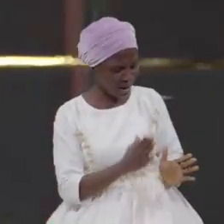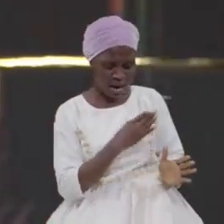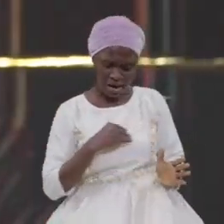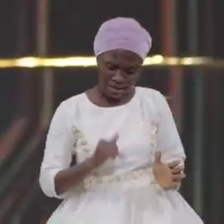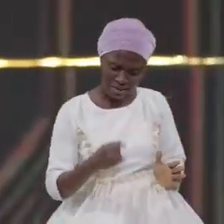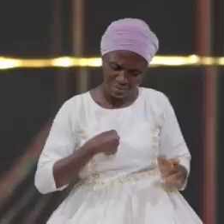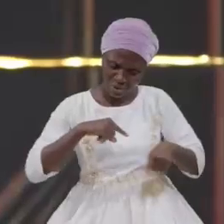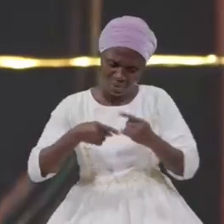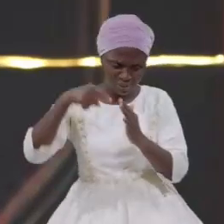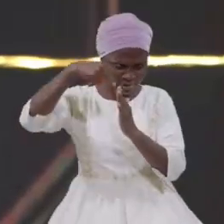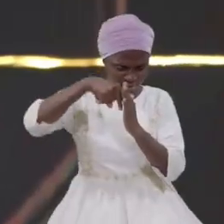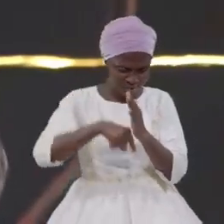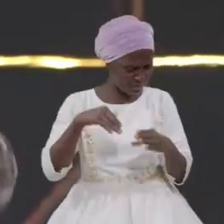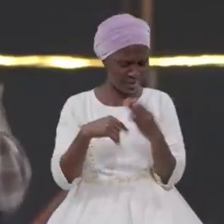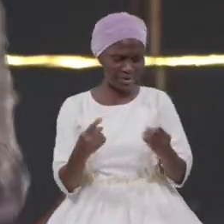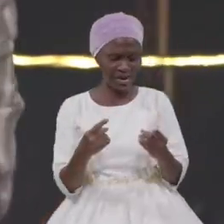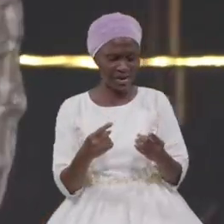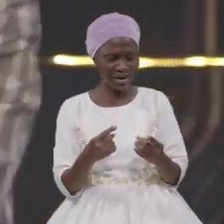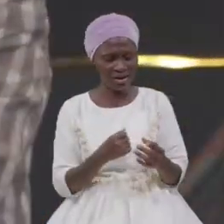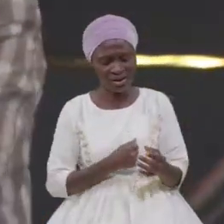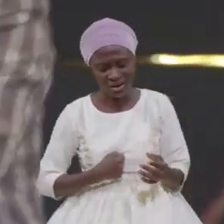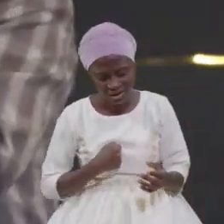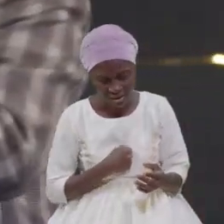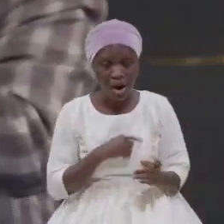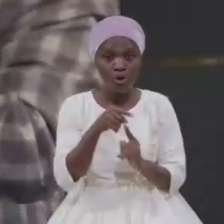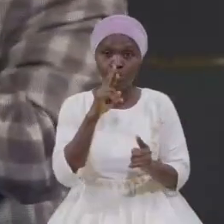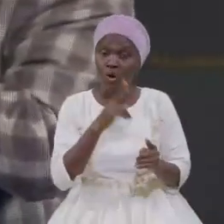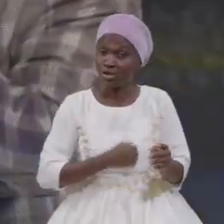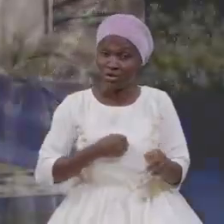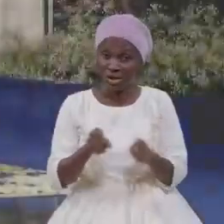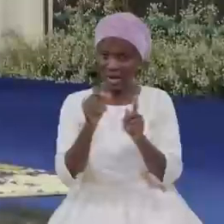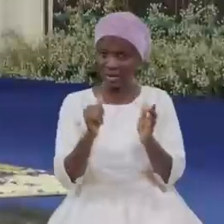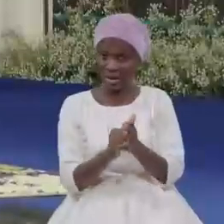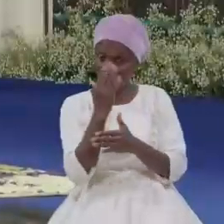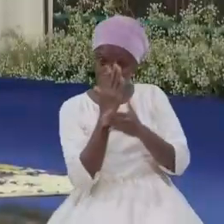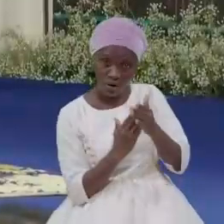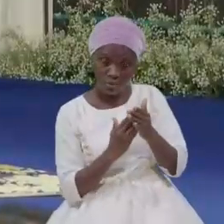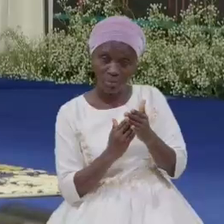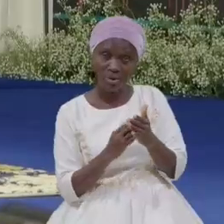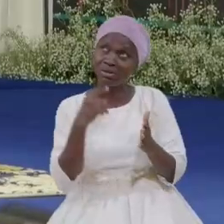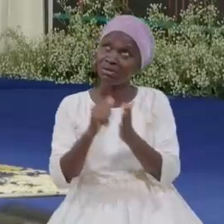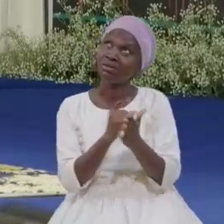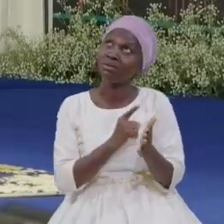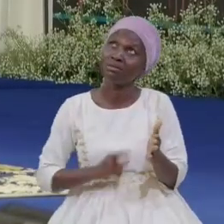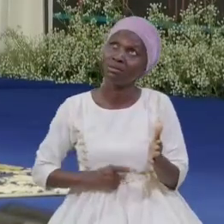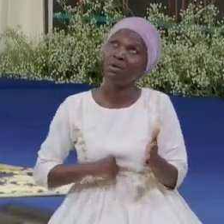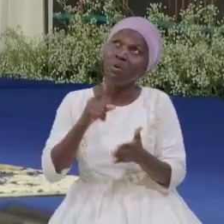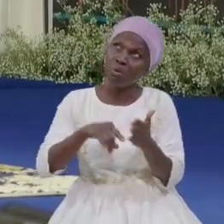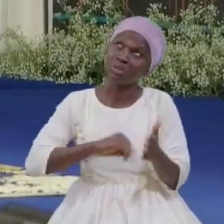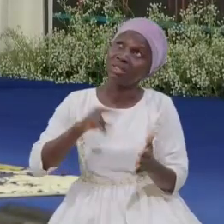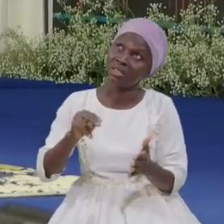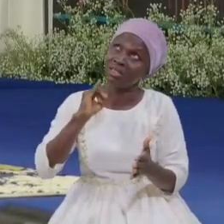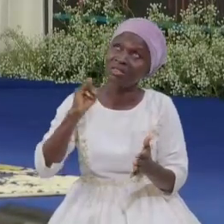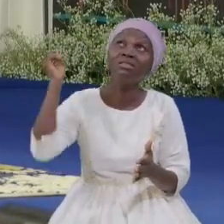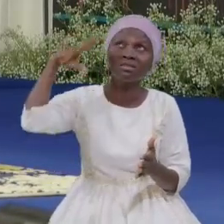When you are sorry like that, you are penitent and you are saying, Lord, all I need is grace. All I need is new life.